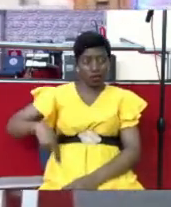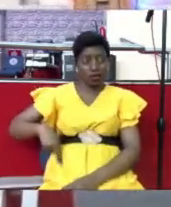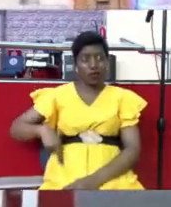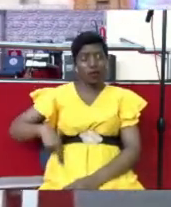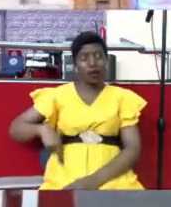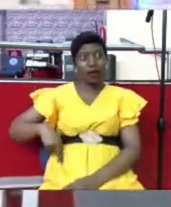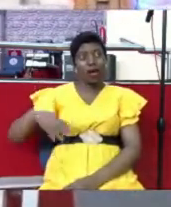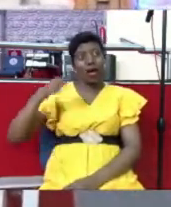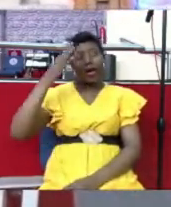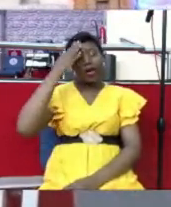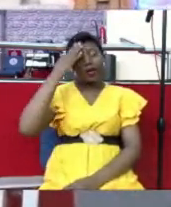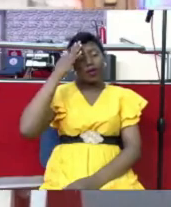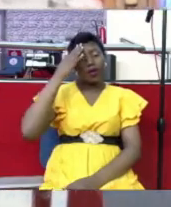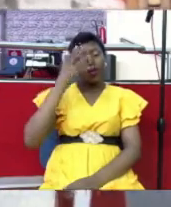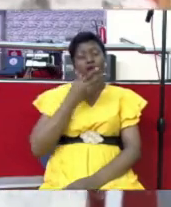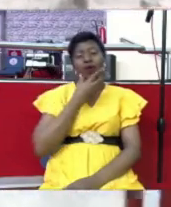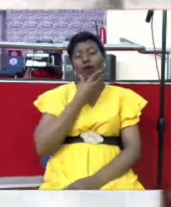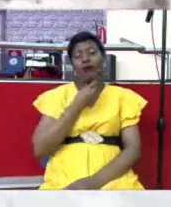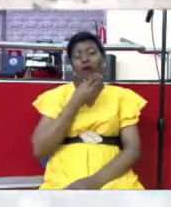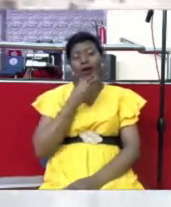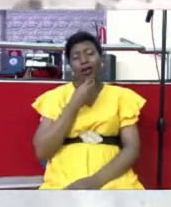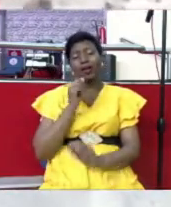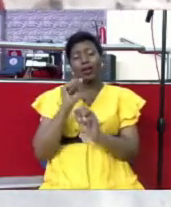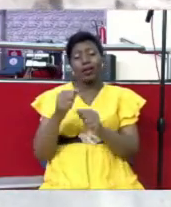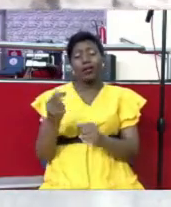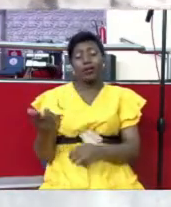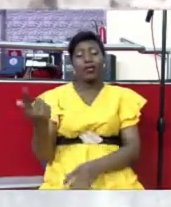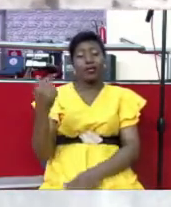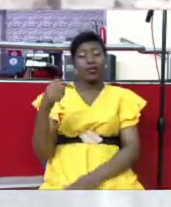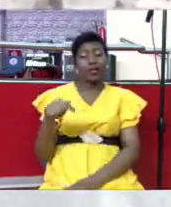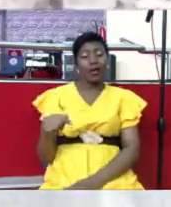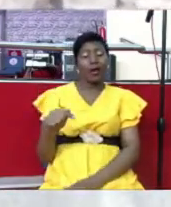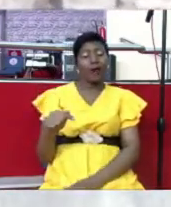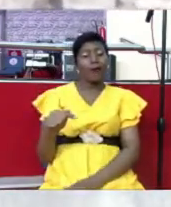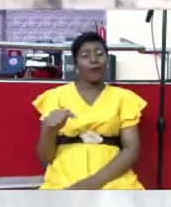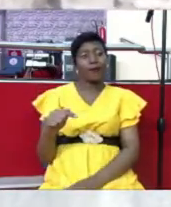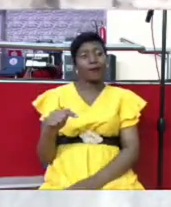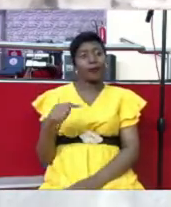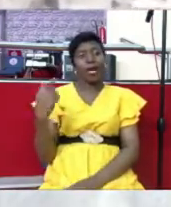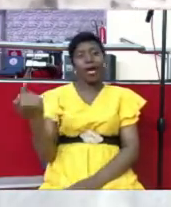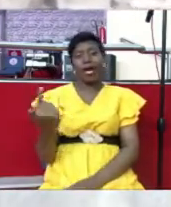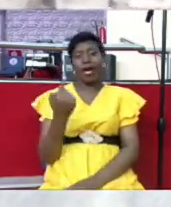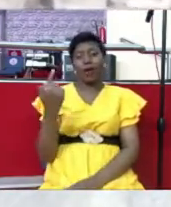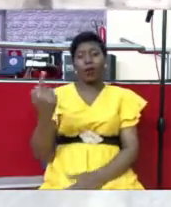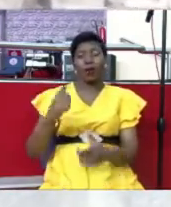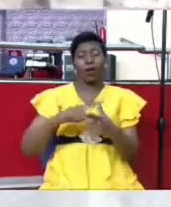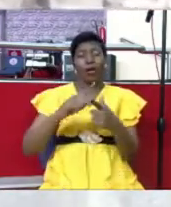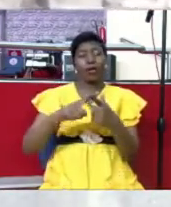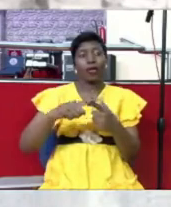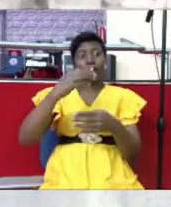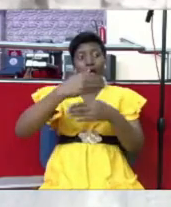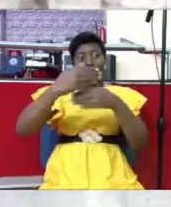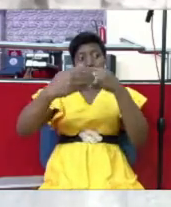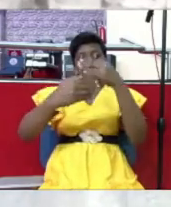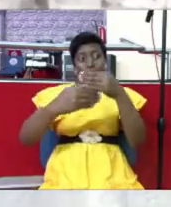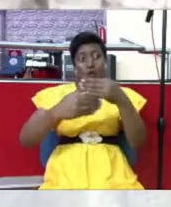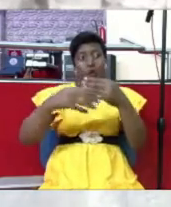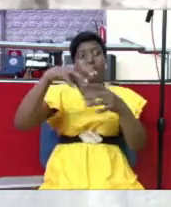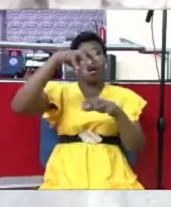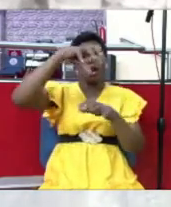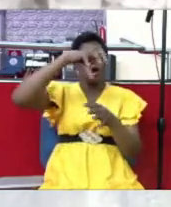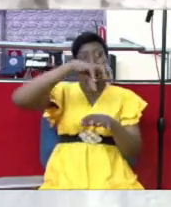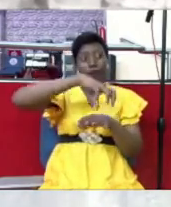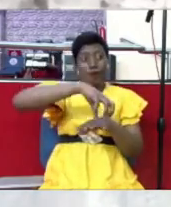just rise up out of the blue single-handedly and put up a mosque. With his own